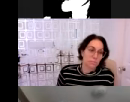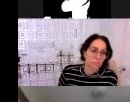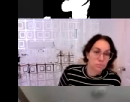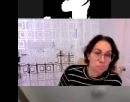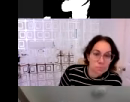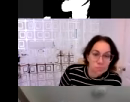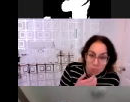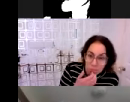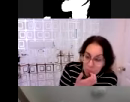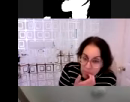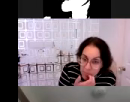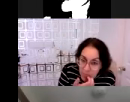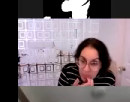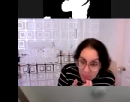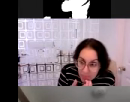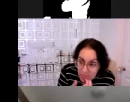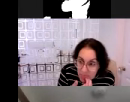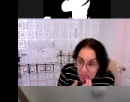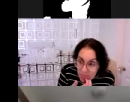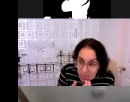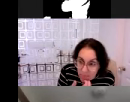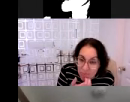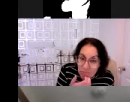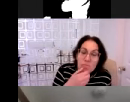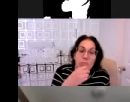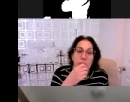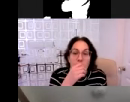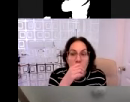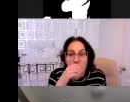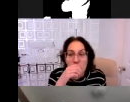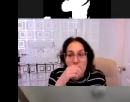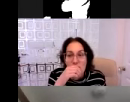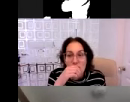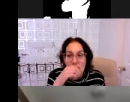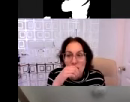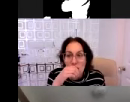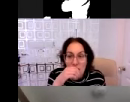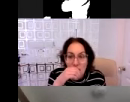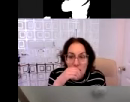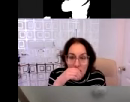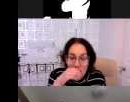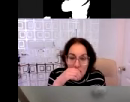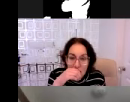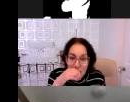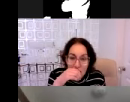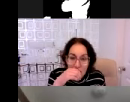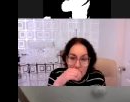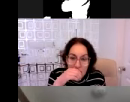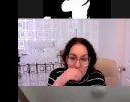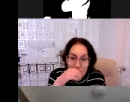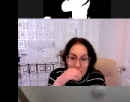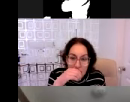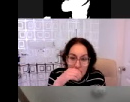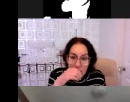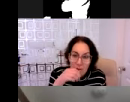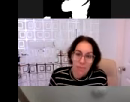is what most people assume is occurring when we see changes in white matter diffusion properties. We could pick up on this in theory with this